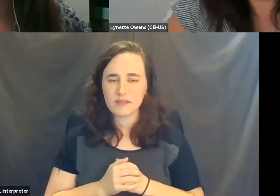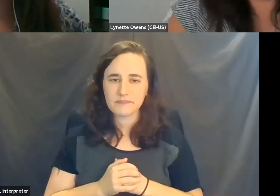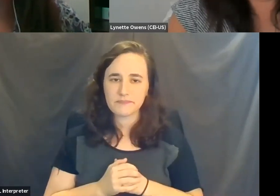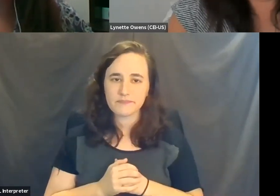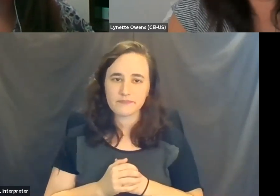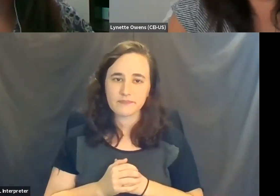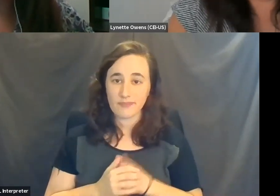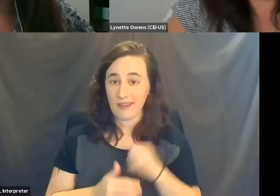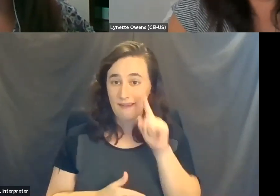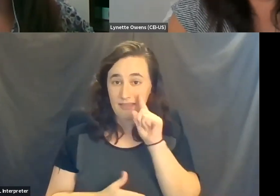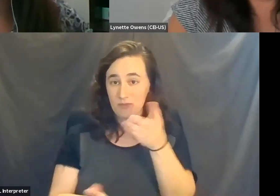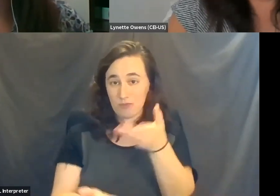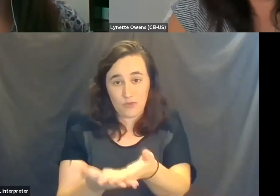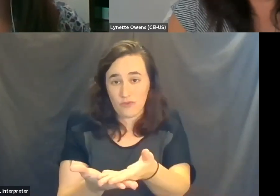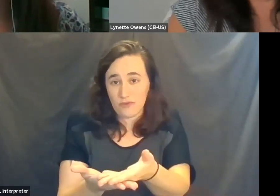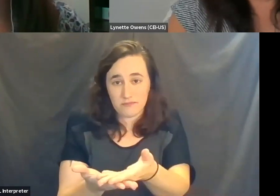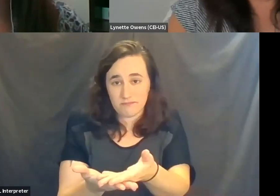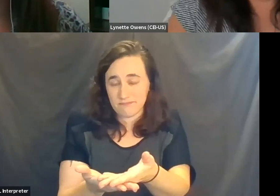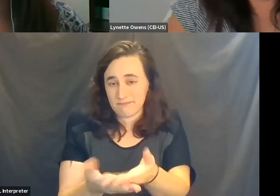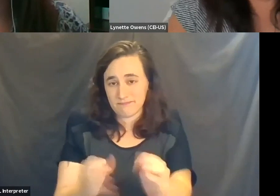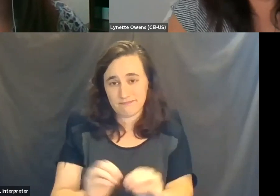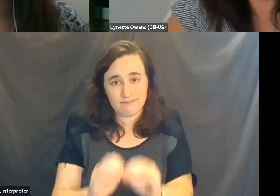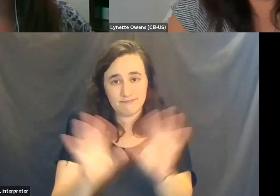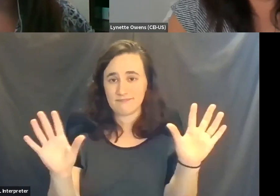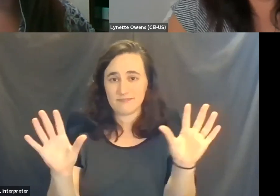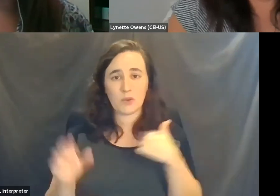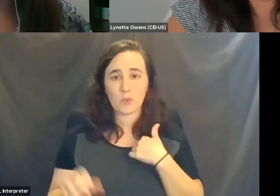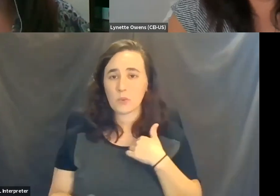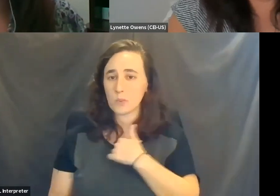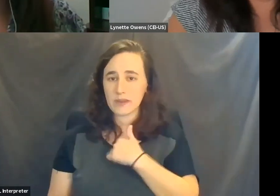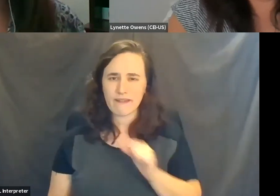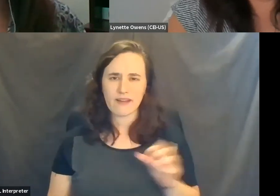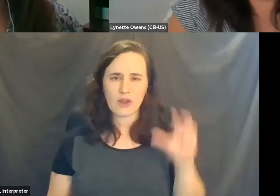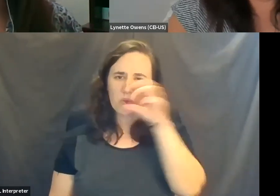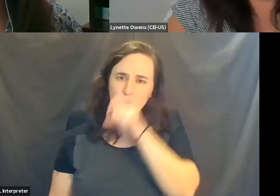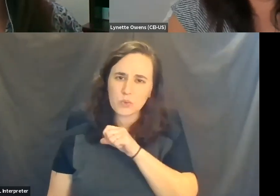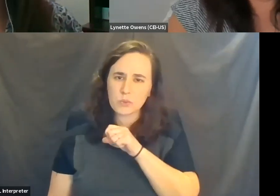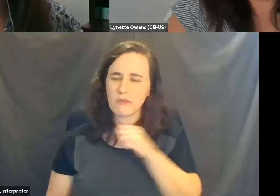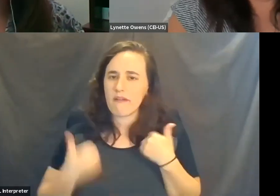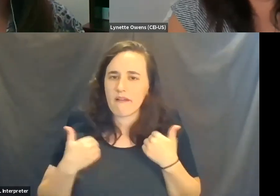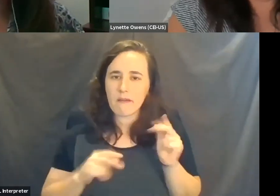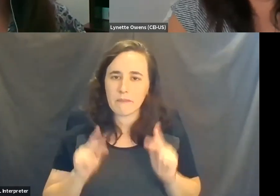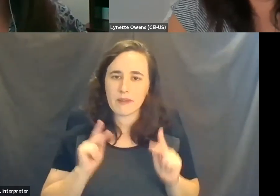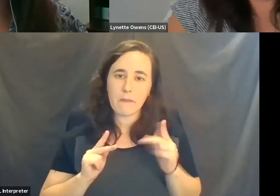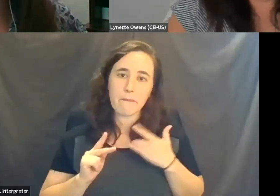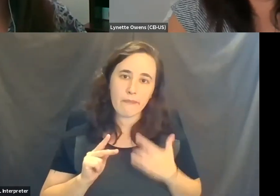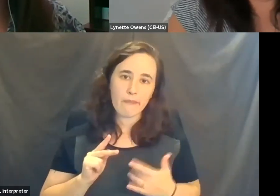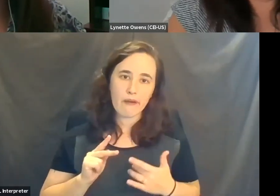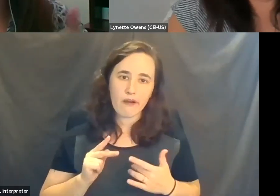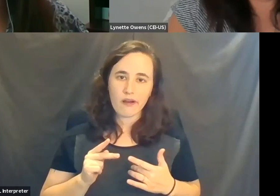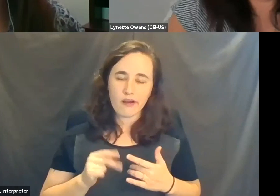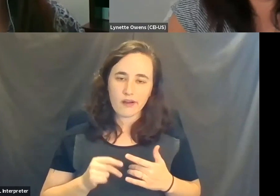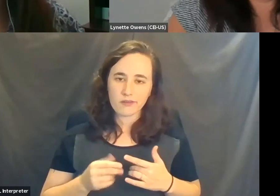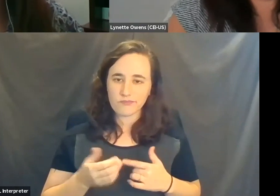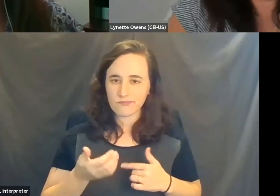proof that, you know, we can sort of assume that young people don't look up from their screens.